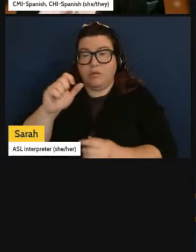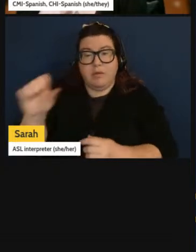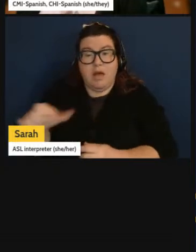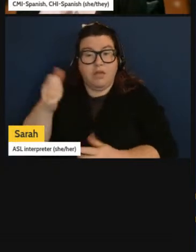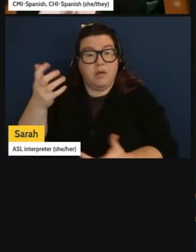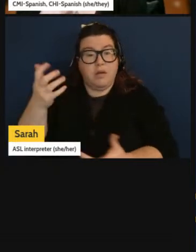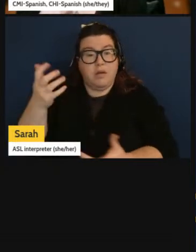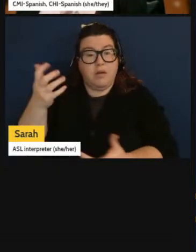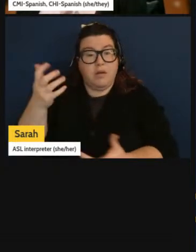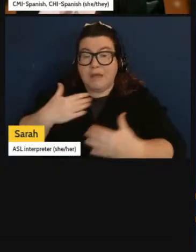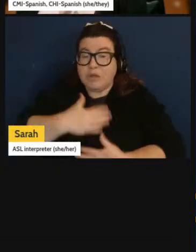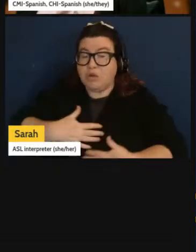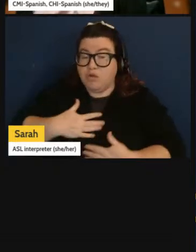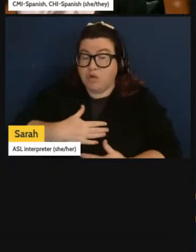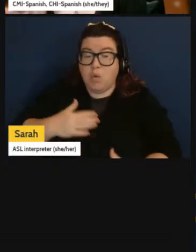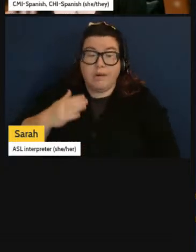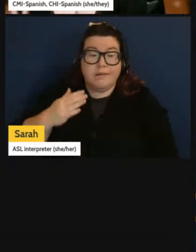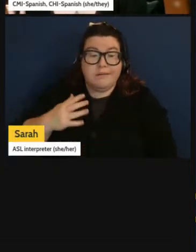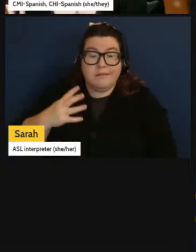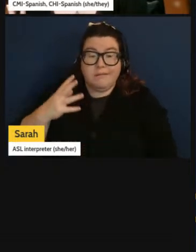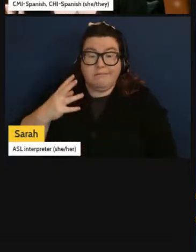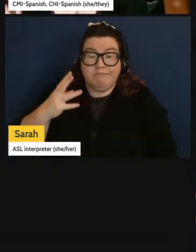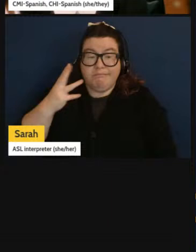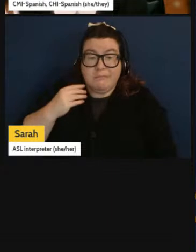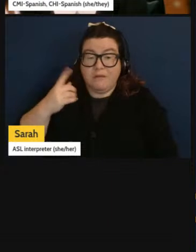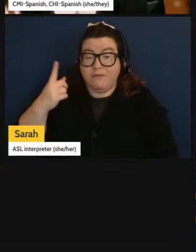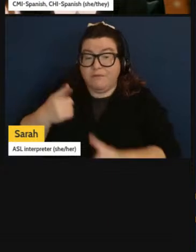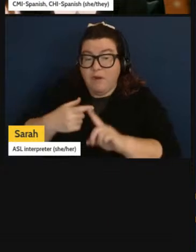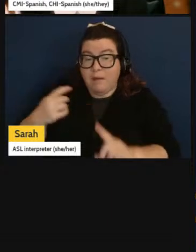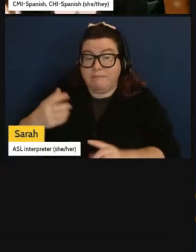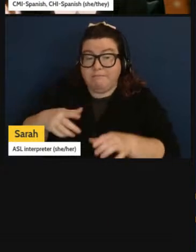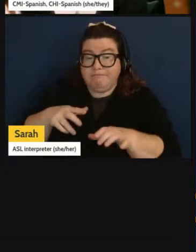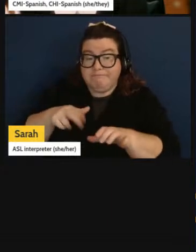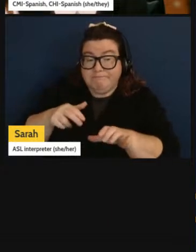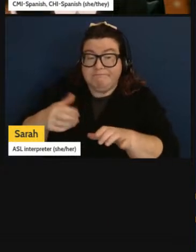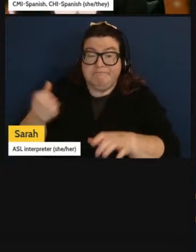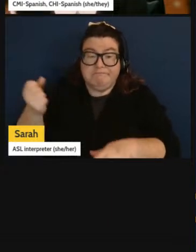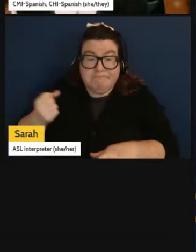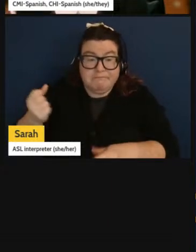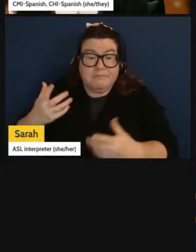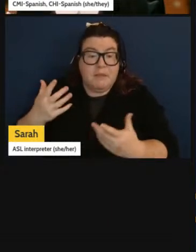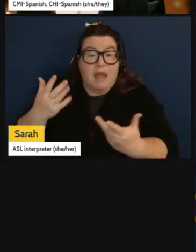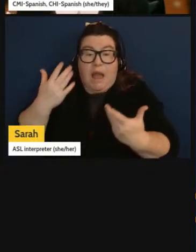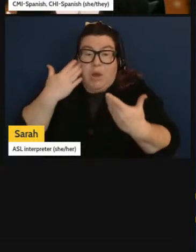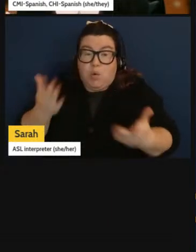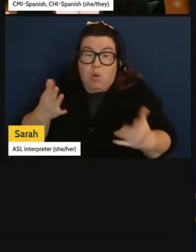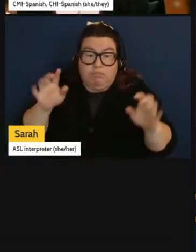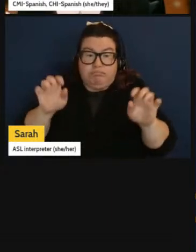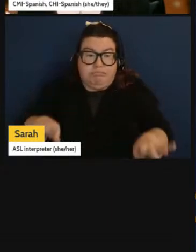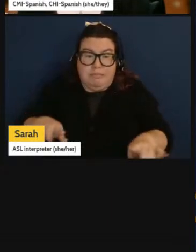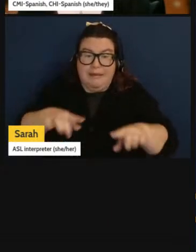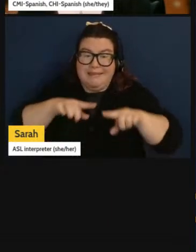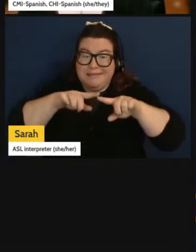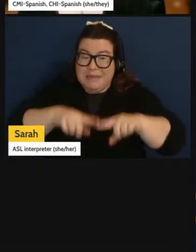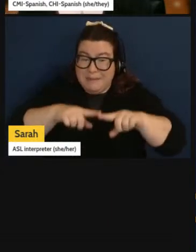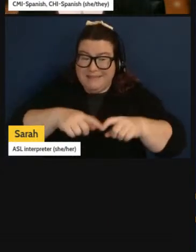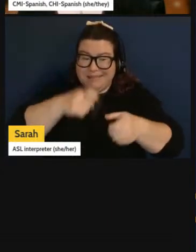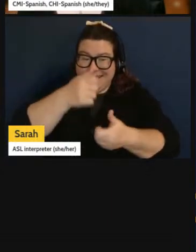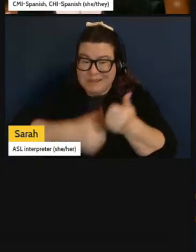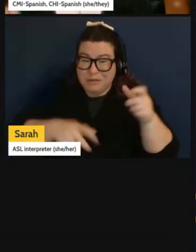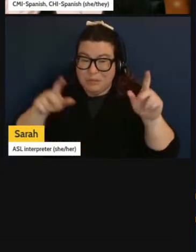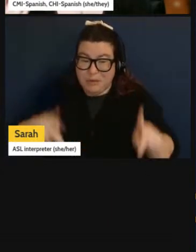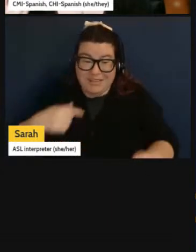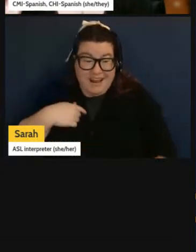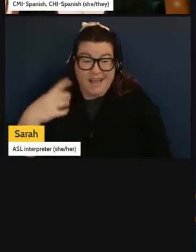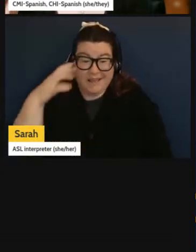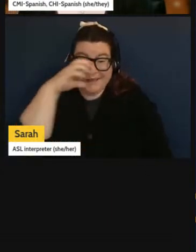sexual pleasure from masturbation? I don't see why not. It depends, I think, on the individual person.